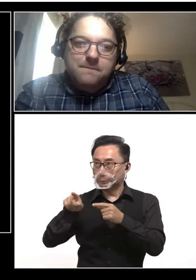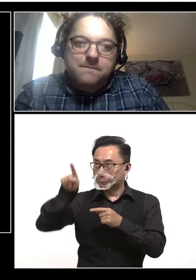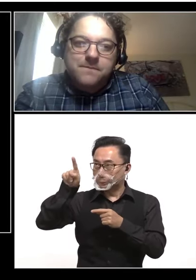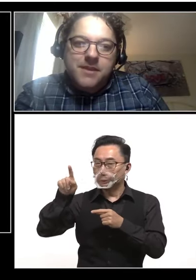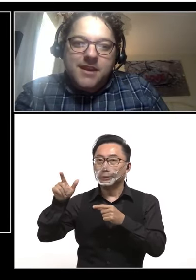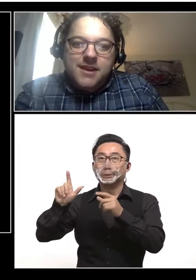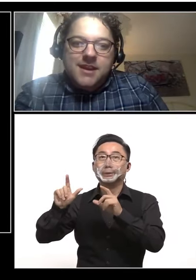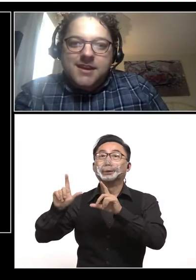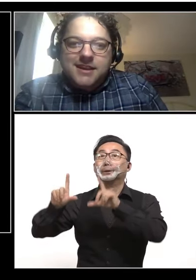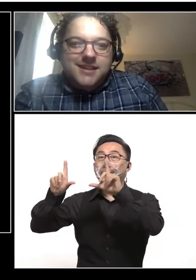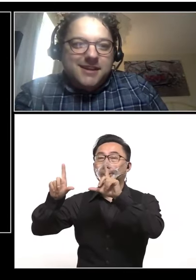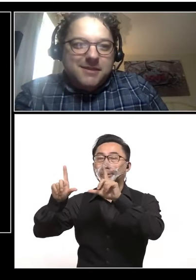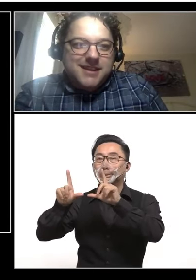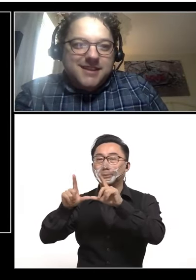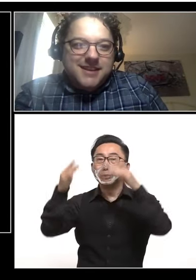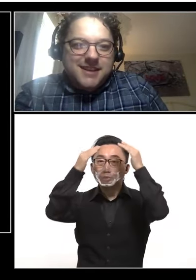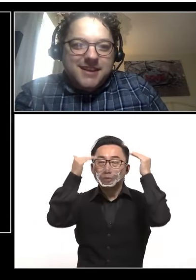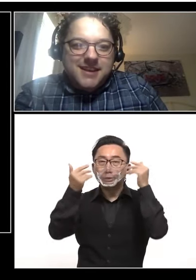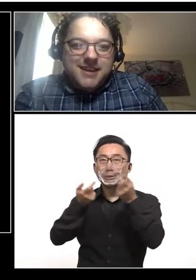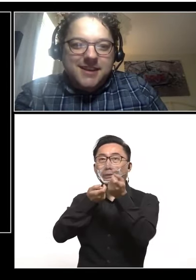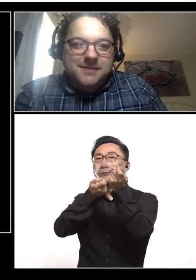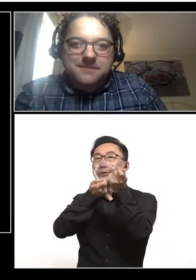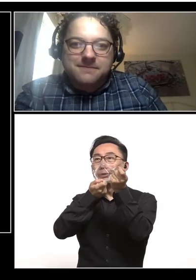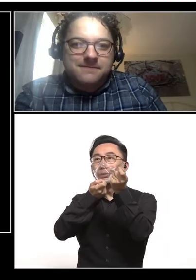Vietnam. Next slide, please.